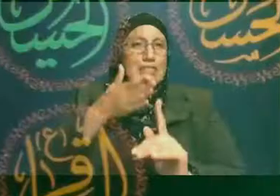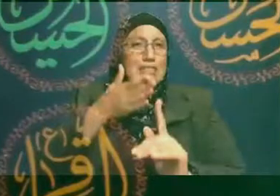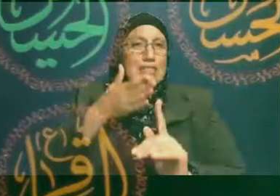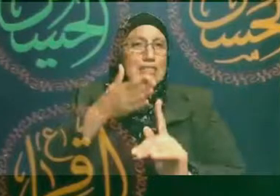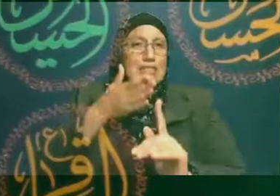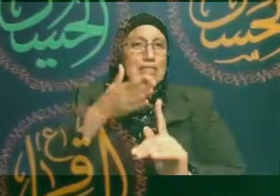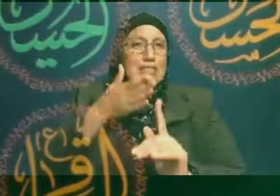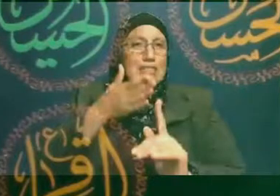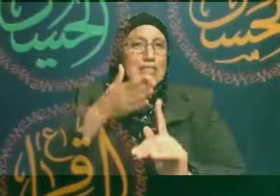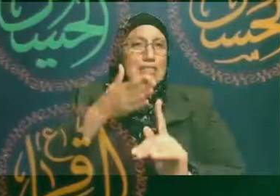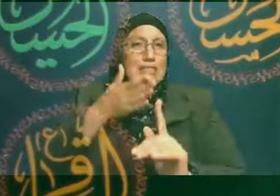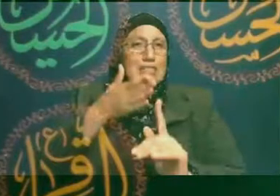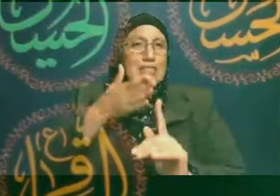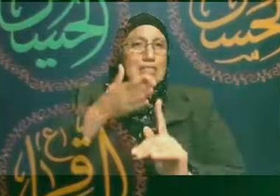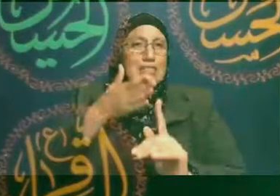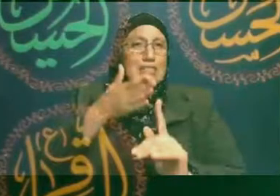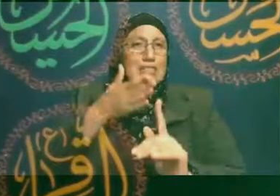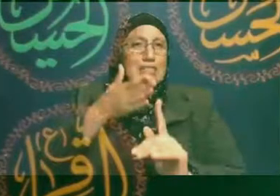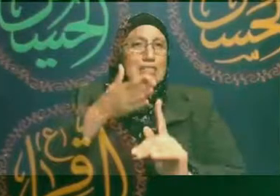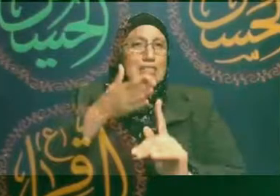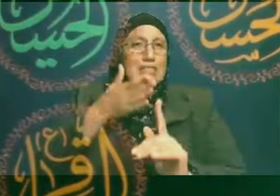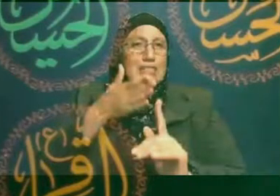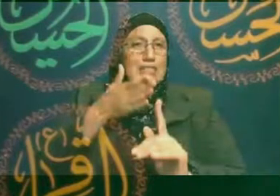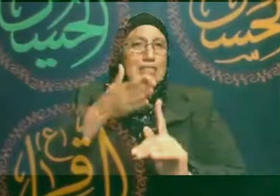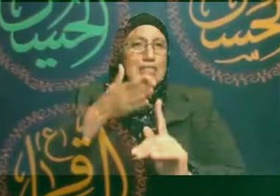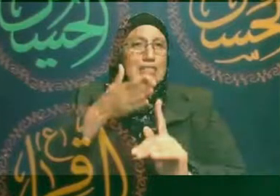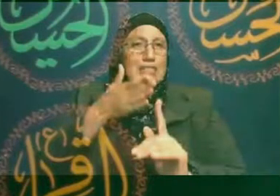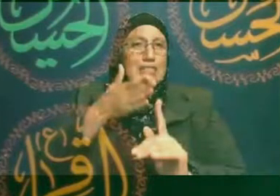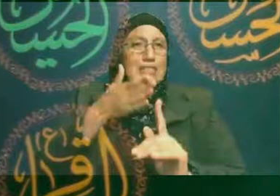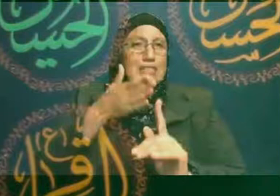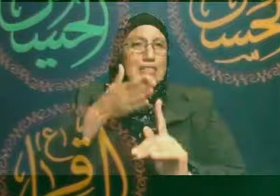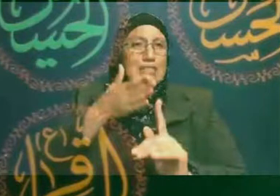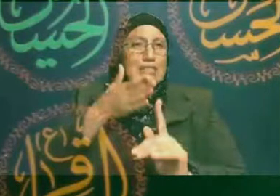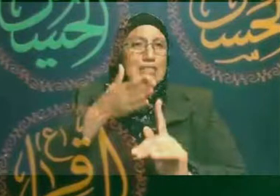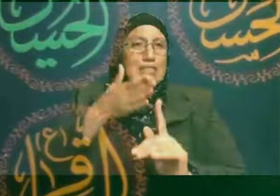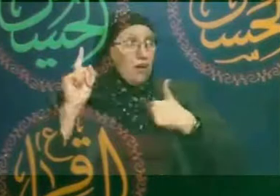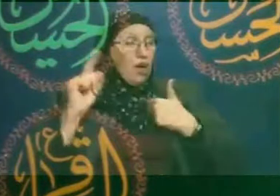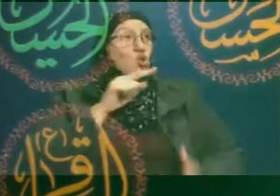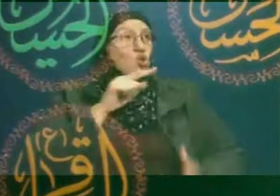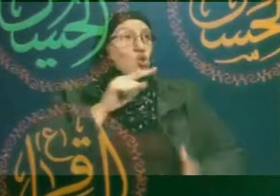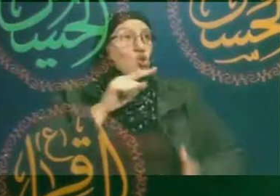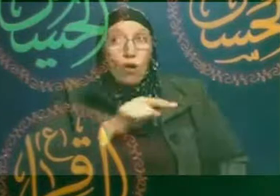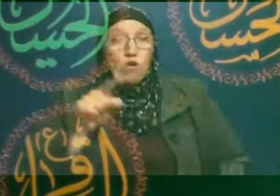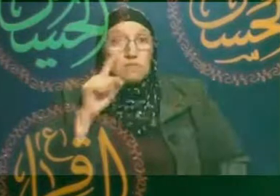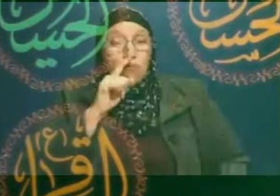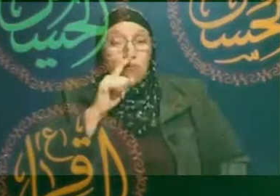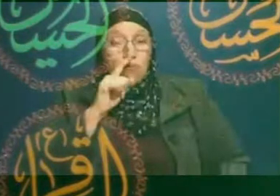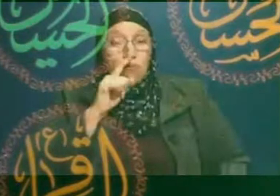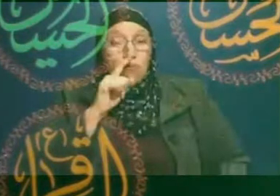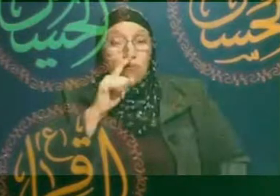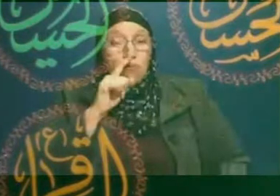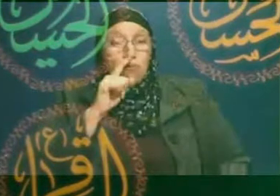Holy Prophet, concerning me, tell them, I am near. One of the names of God is